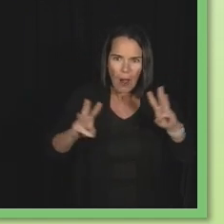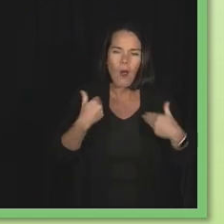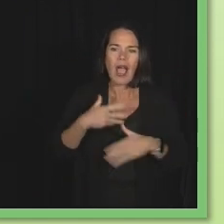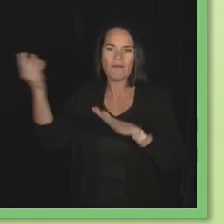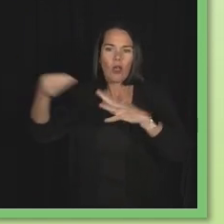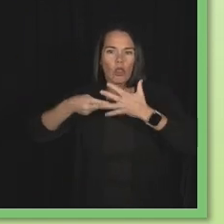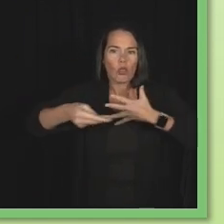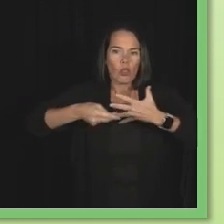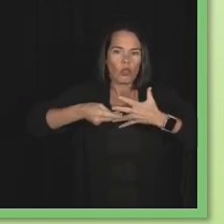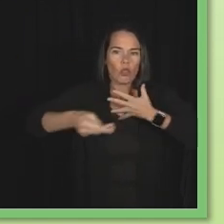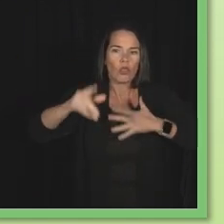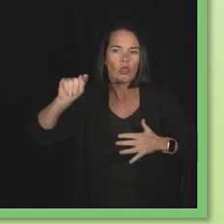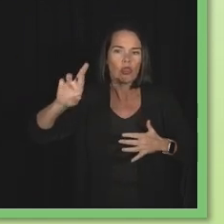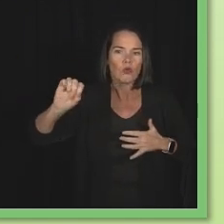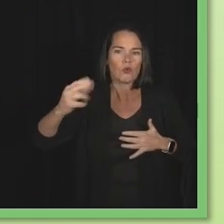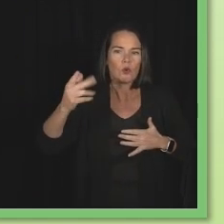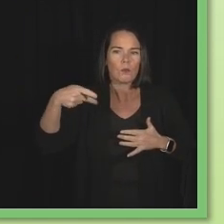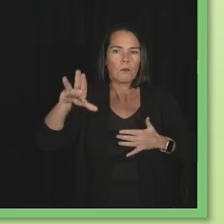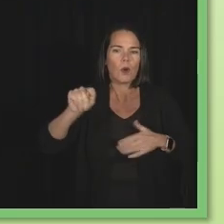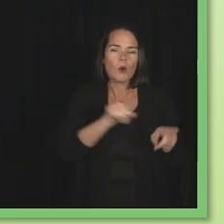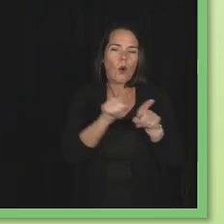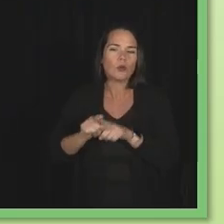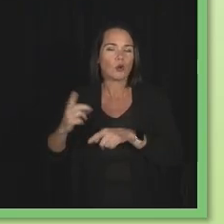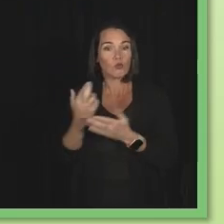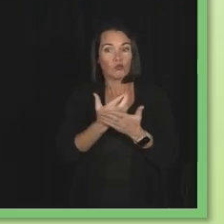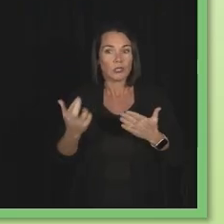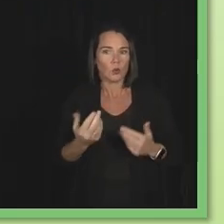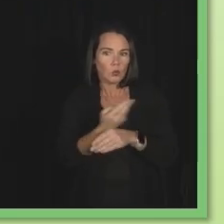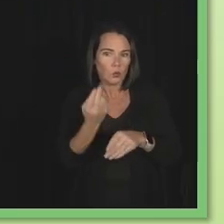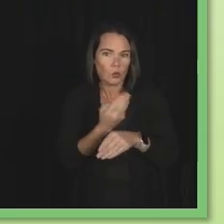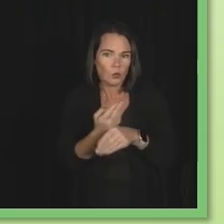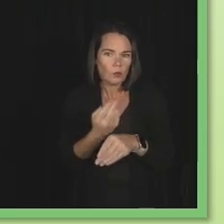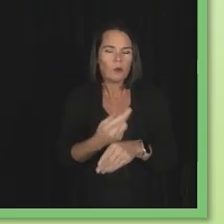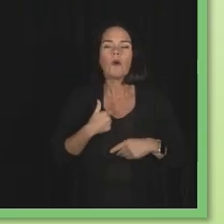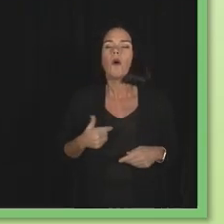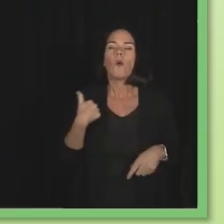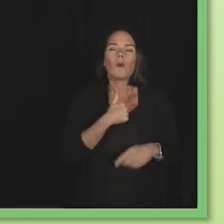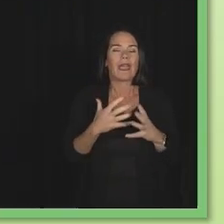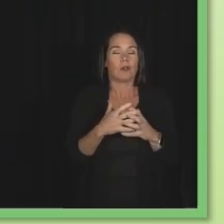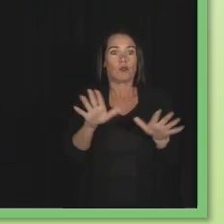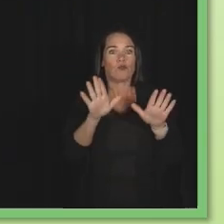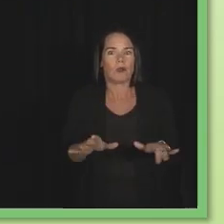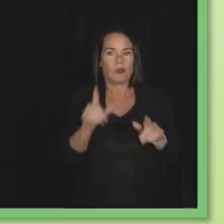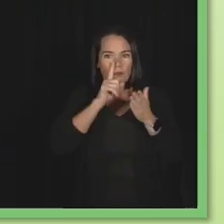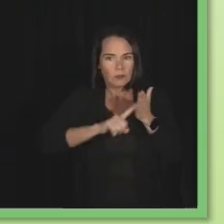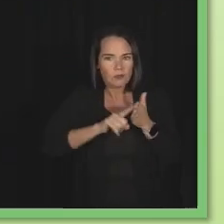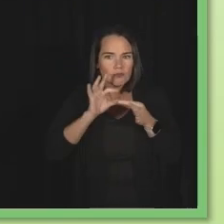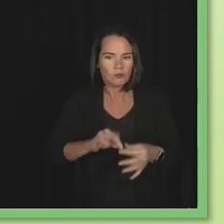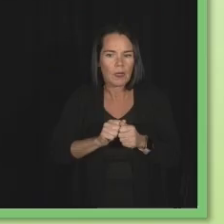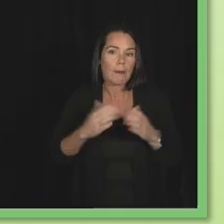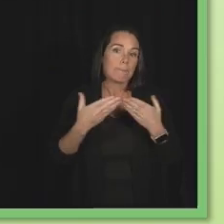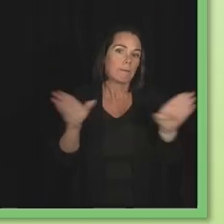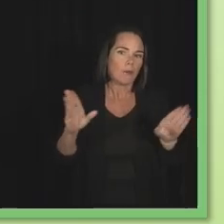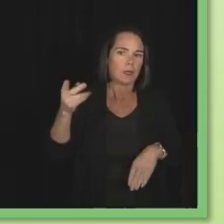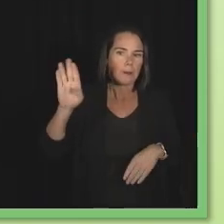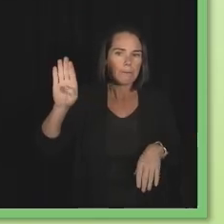resource consumption. There was a great study out there with public benchmark. I really recommend you to check it out.